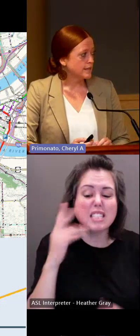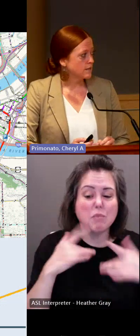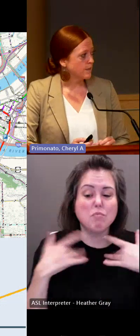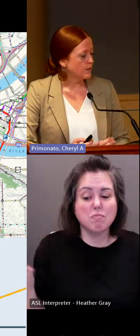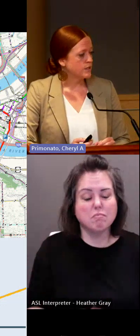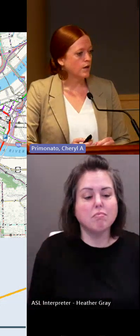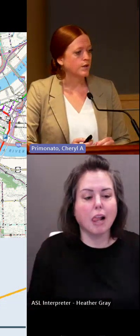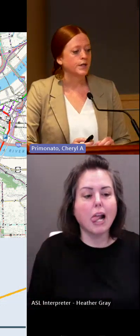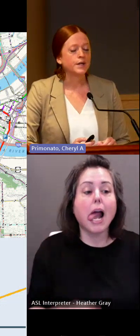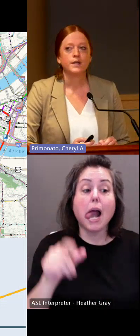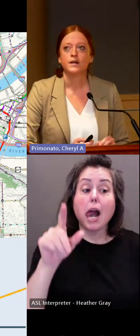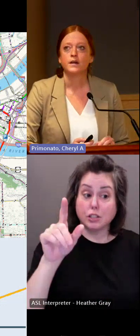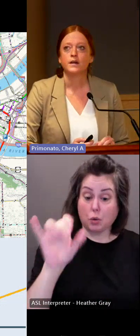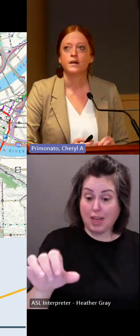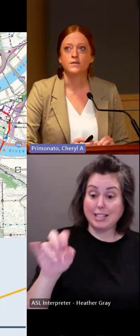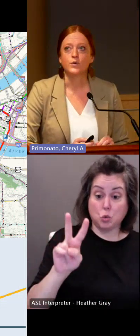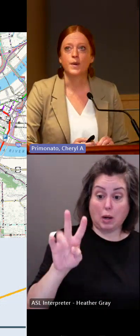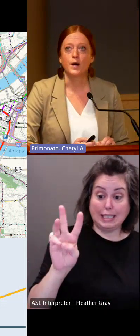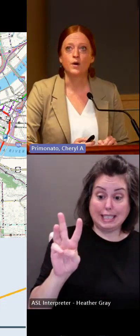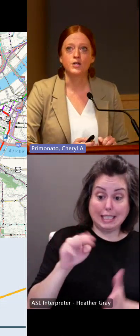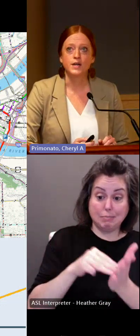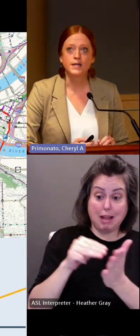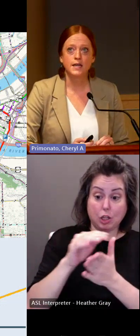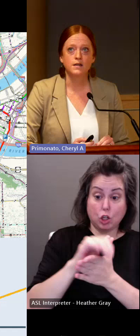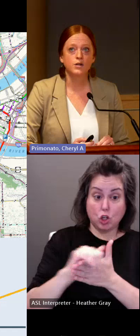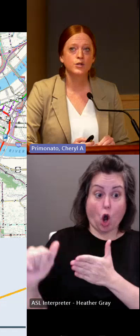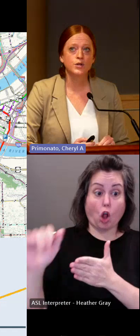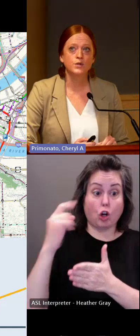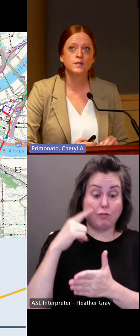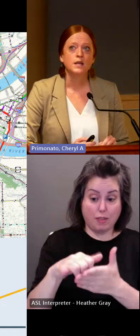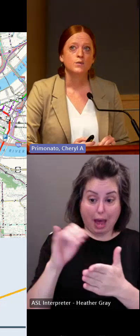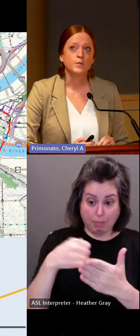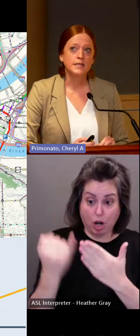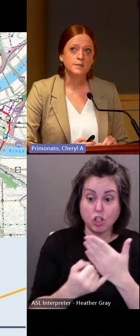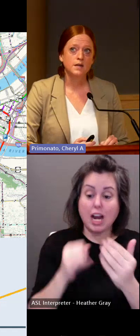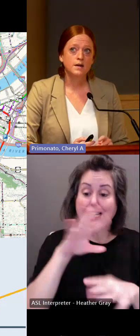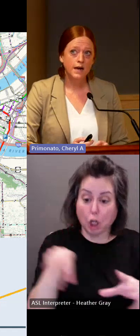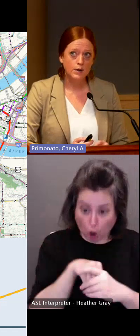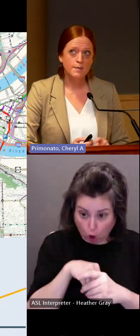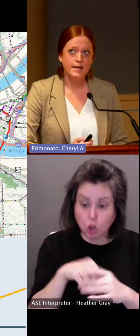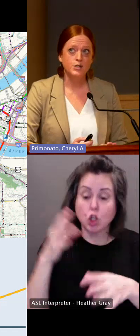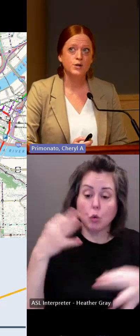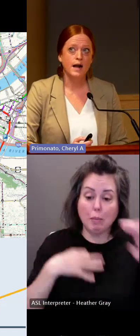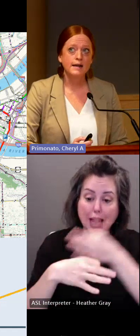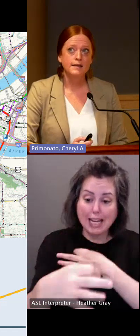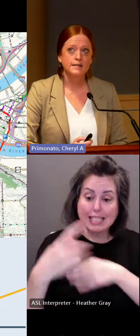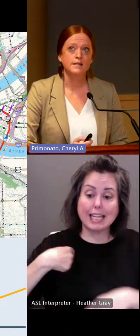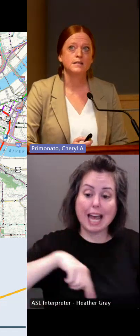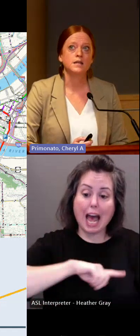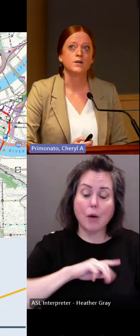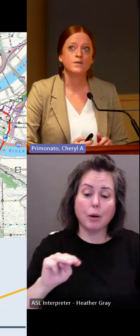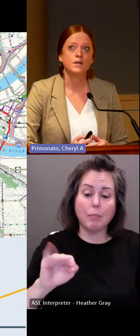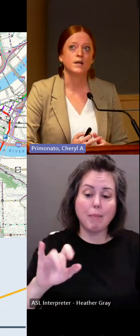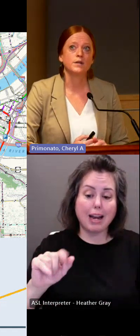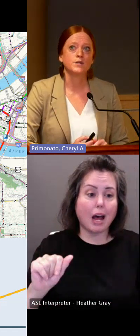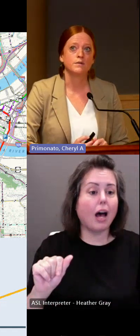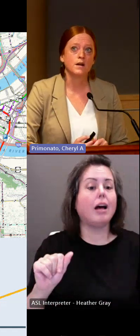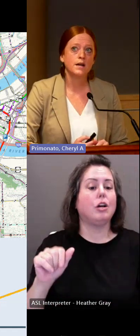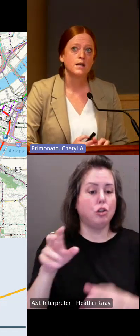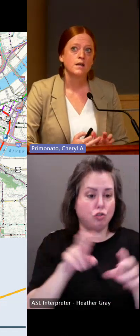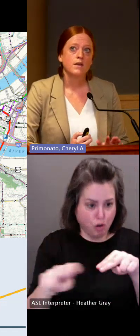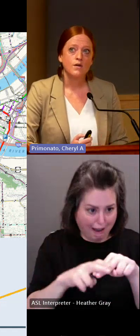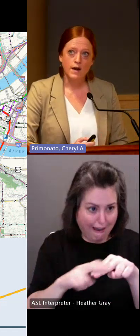about a $26 million state of good repair project, and includes replacement of our embedded track that is in the tunnel for the light